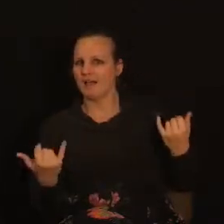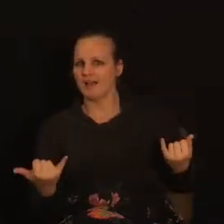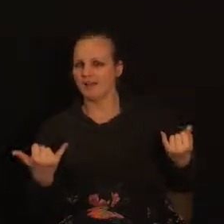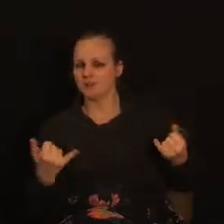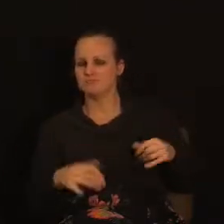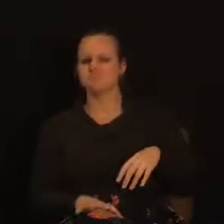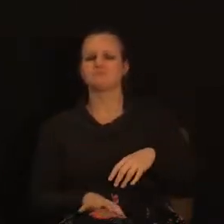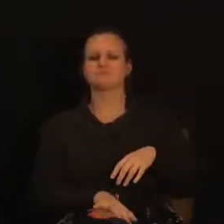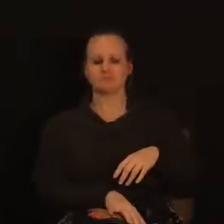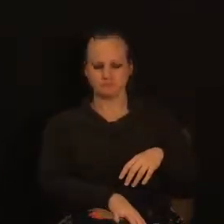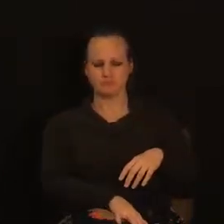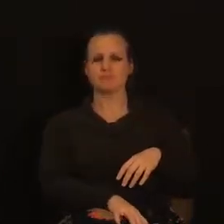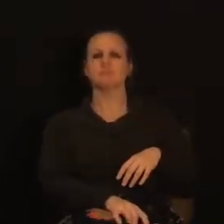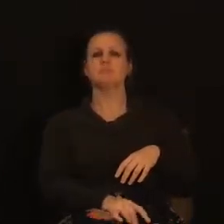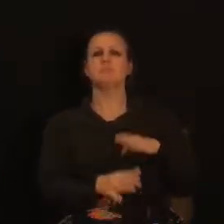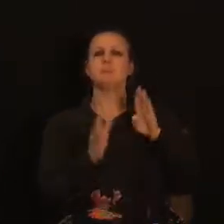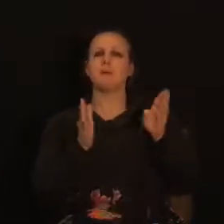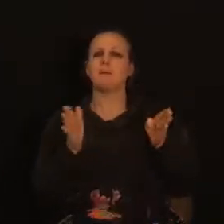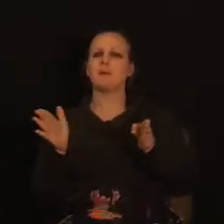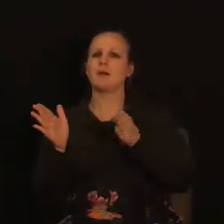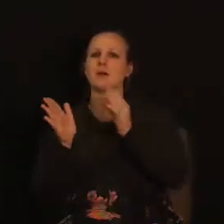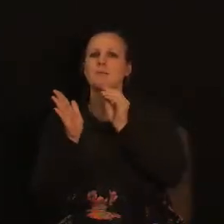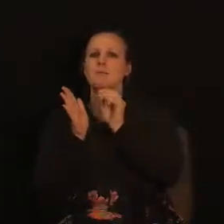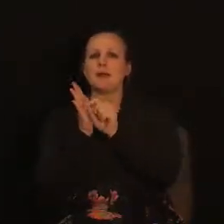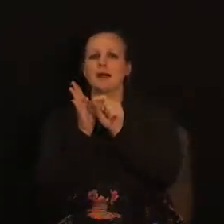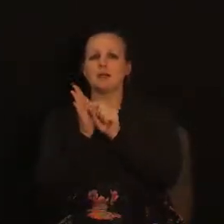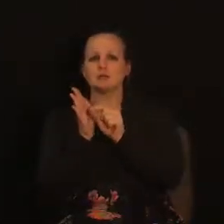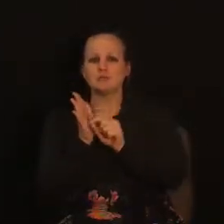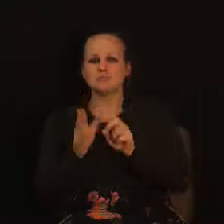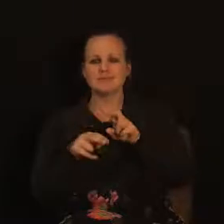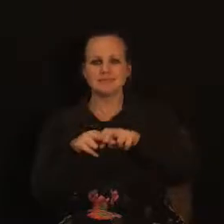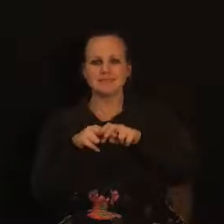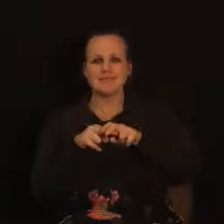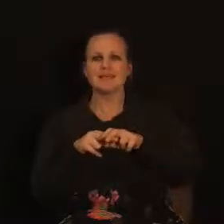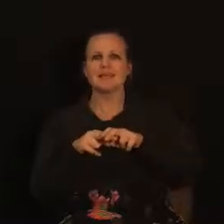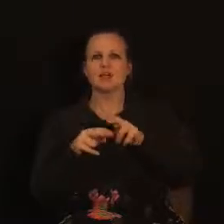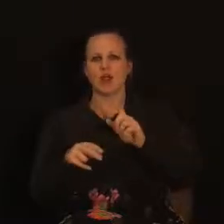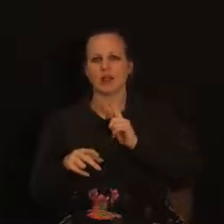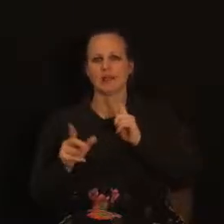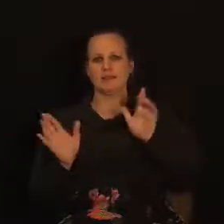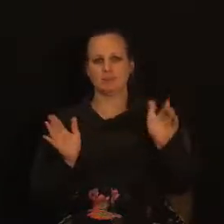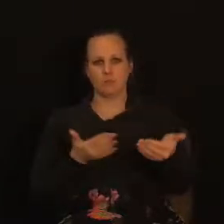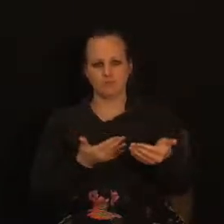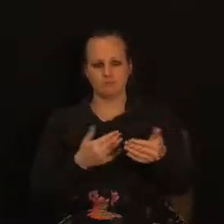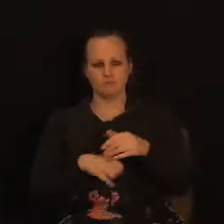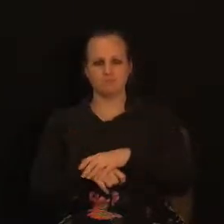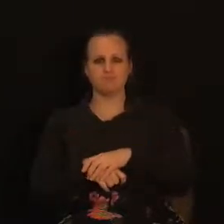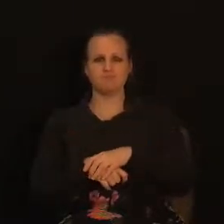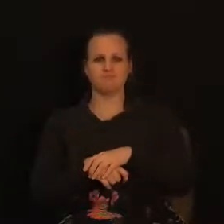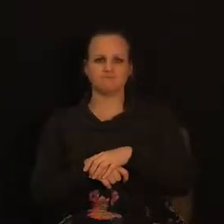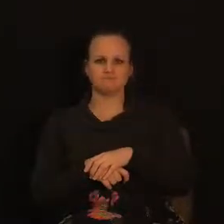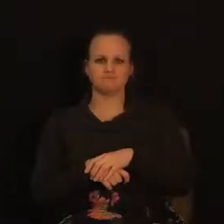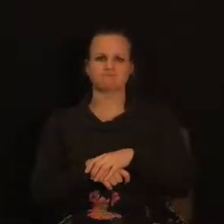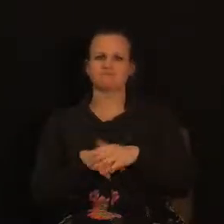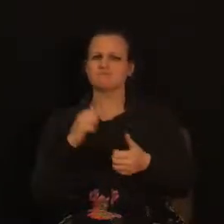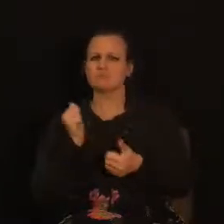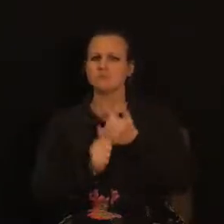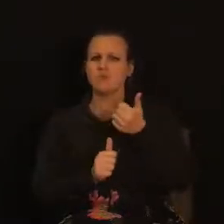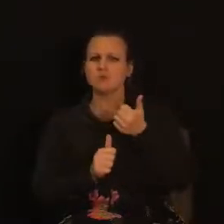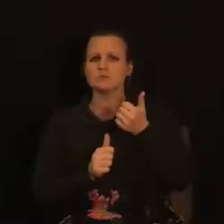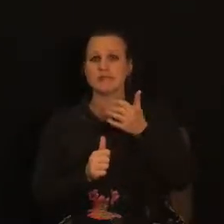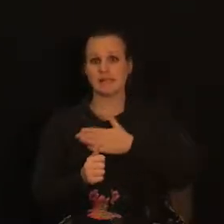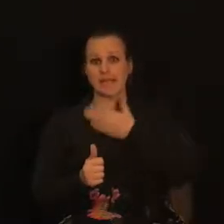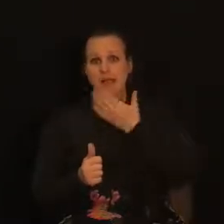So I'm preparing my notes and I'm sitting in our family room, and there's, you know, mostly happy